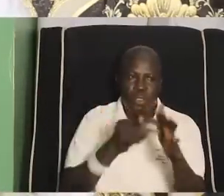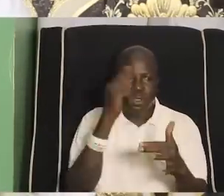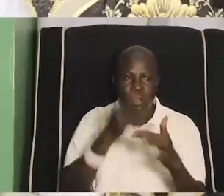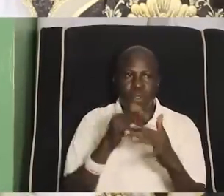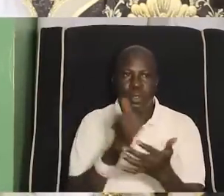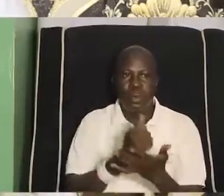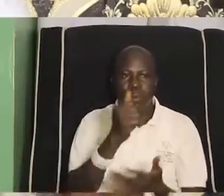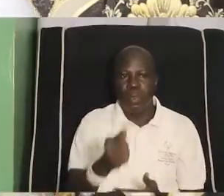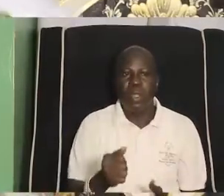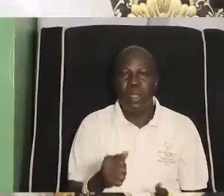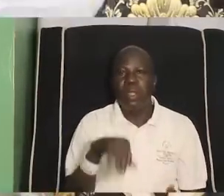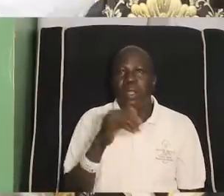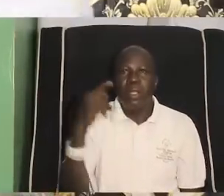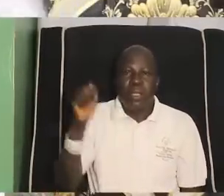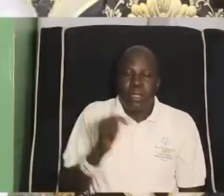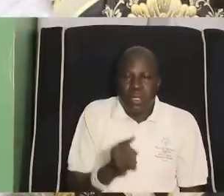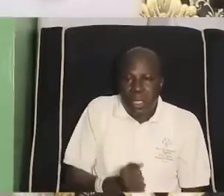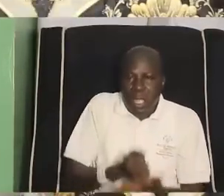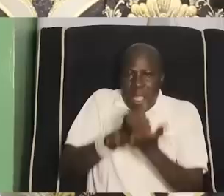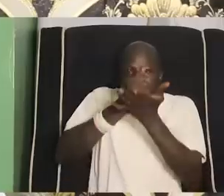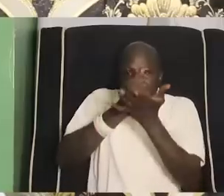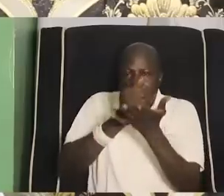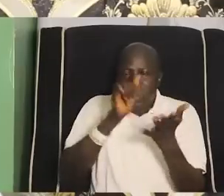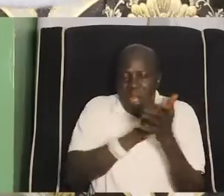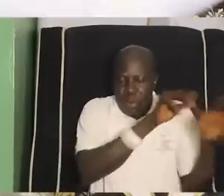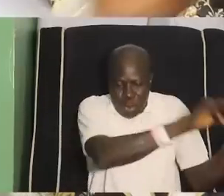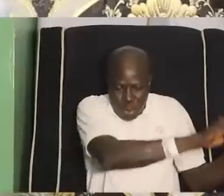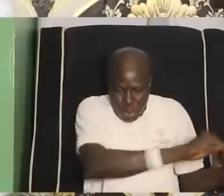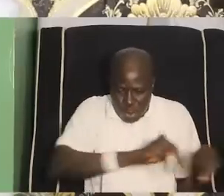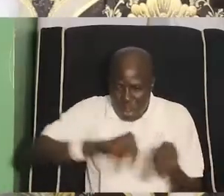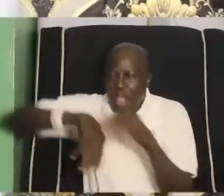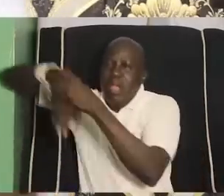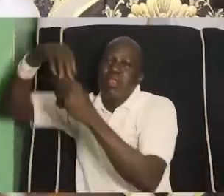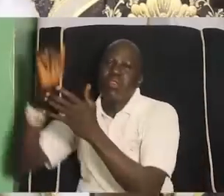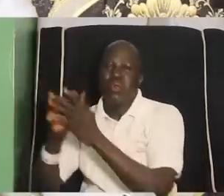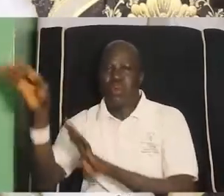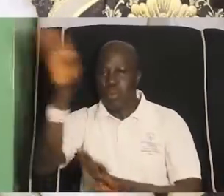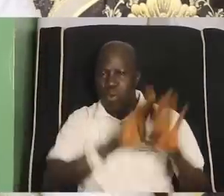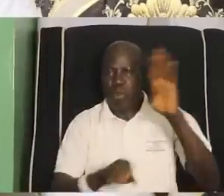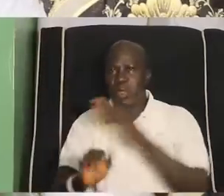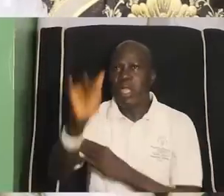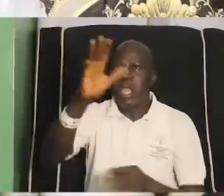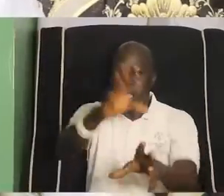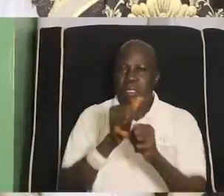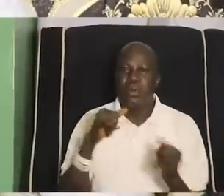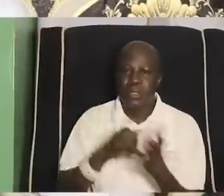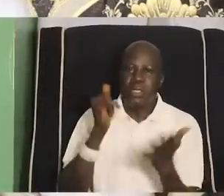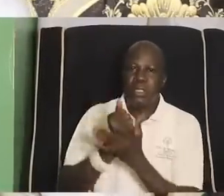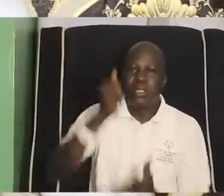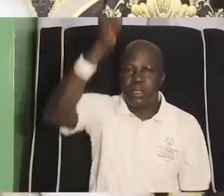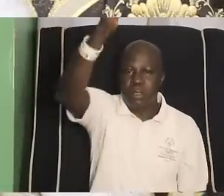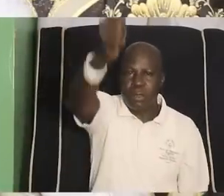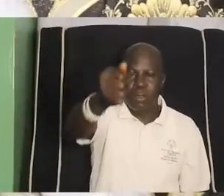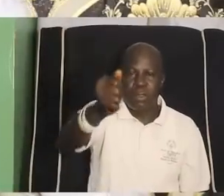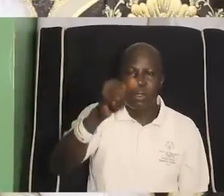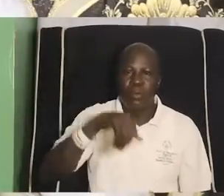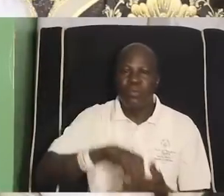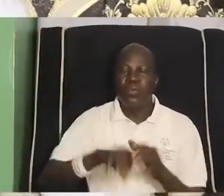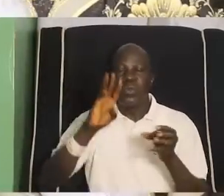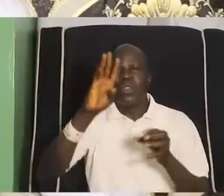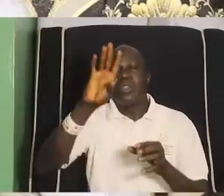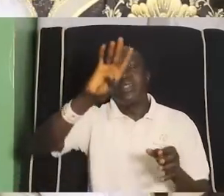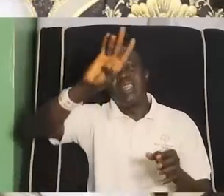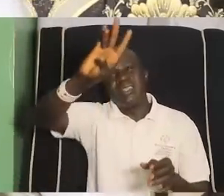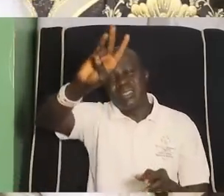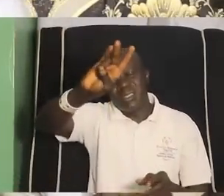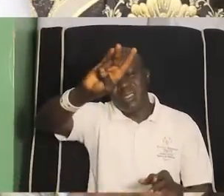Spirit releases it to you. Ìrànlọ́wọ́ ti ń fa ní kúrò ní ìpọ́njú. The help that will bring you out of affliction. Ó yá gbà lórúkọ Jésù. Amen. Number 7